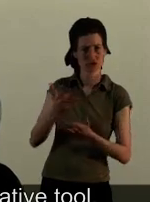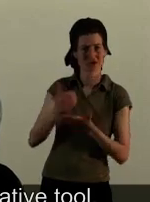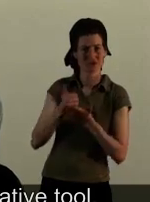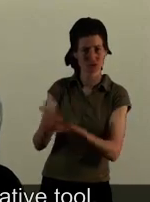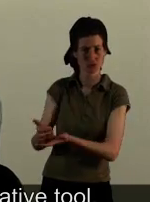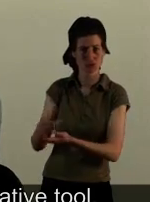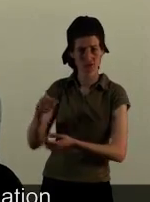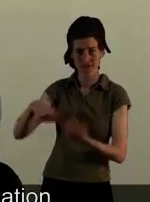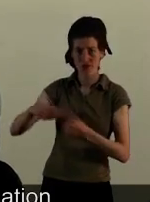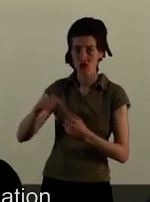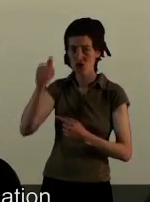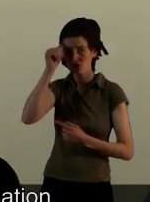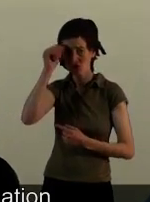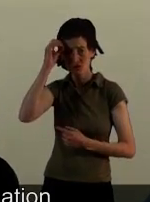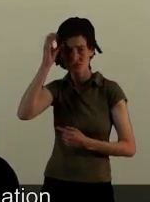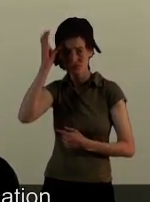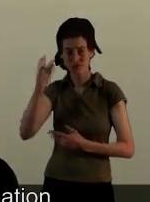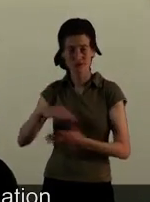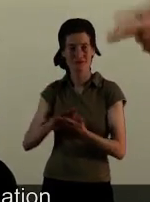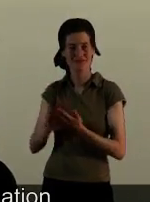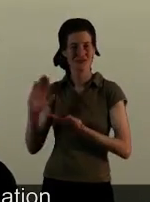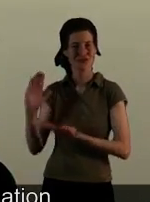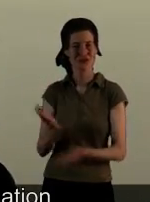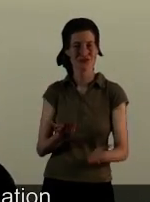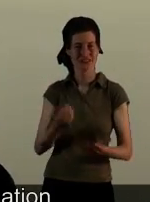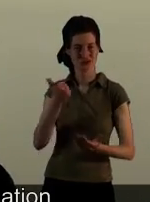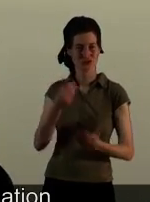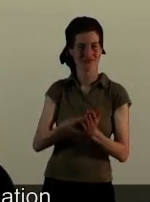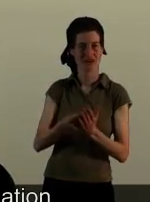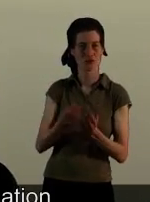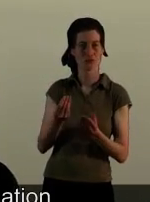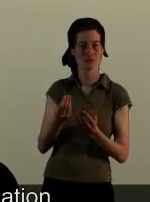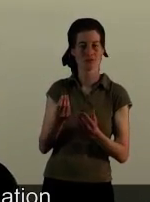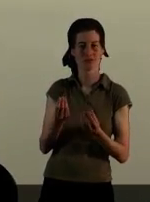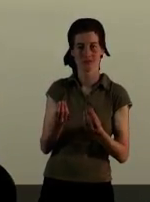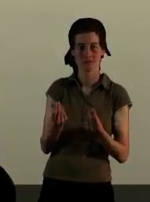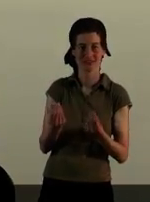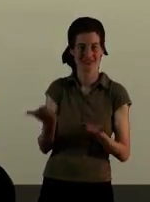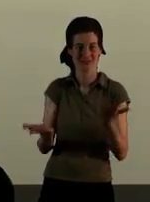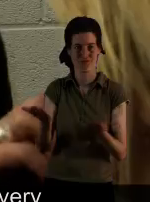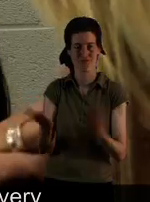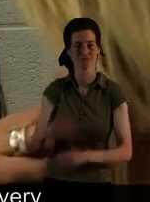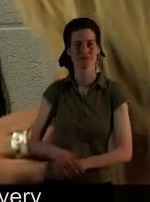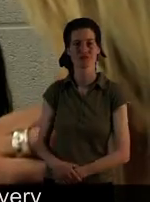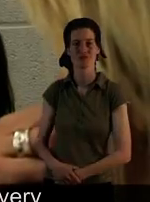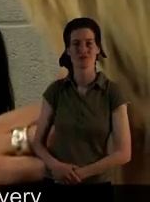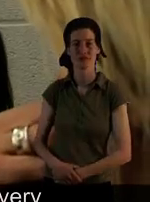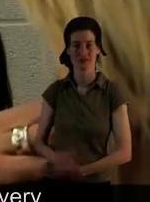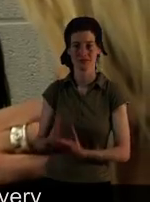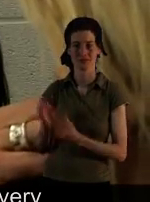so that, with the local knowledge, helps us to shape the services and help to shape the organisation. Perfect. To provide very good value for money. Yeah. Well, we've